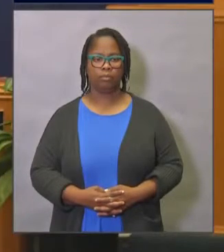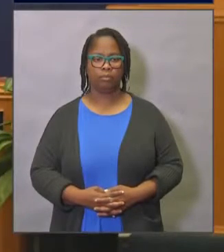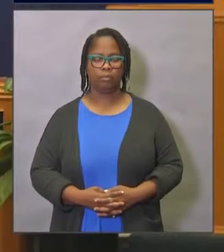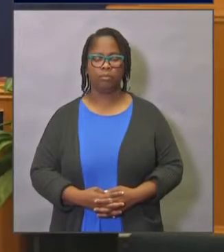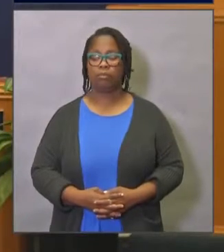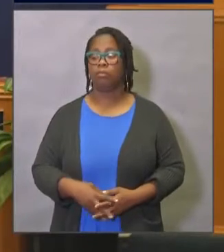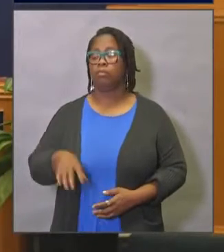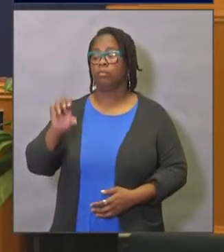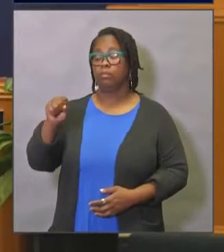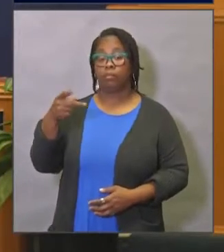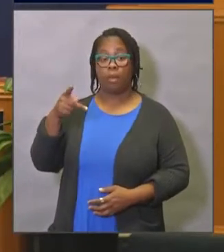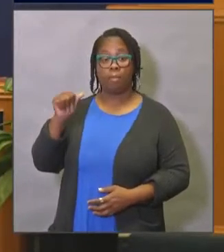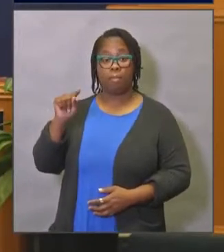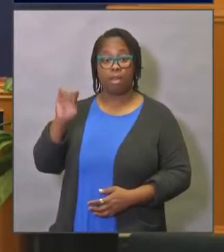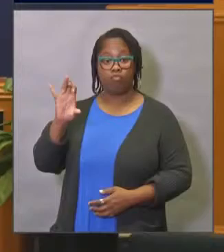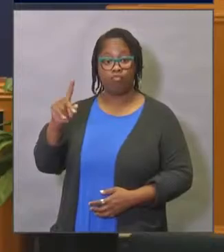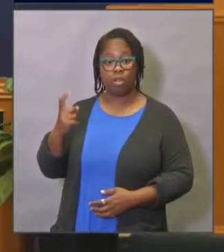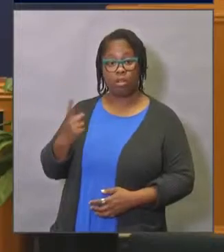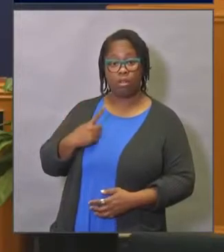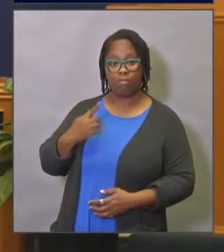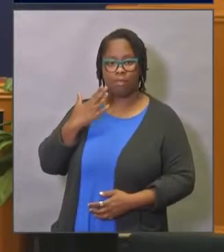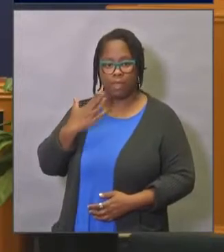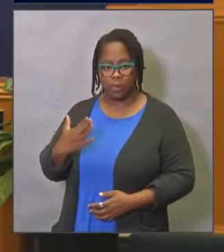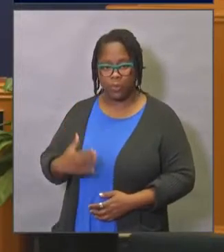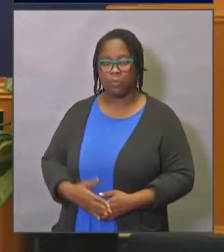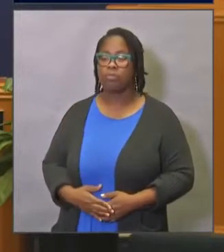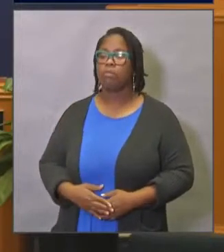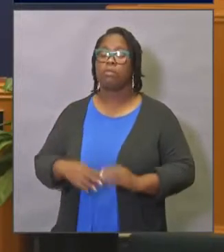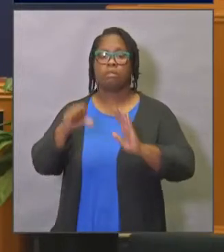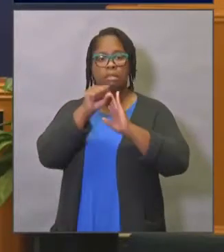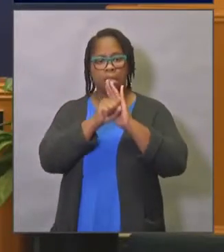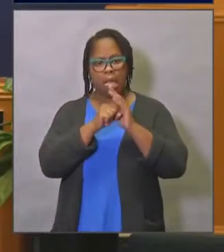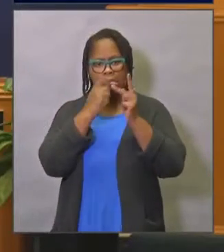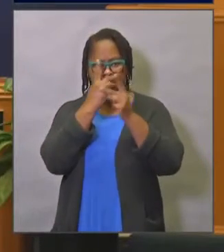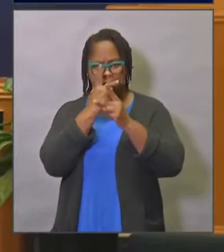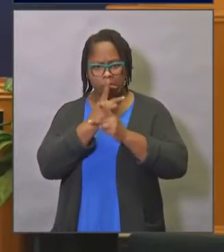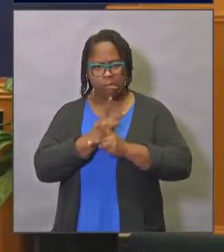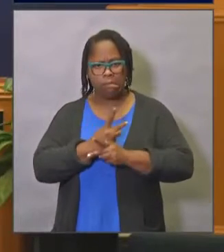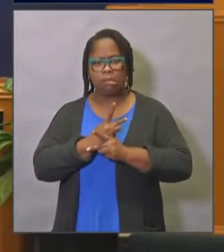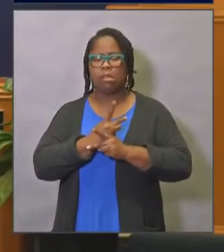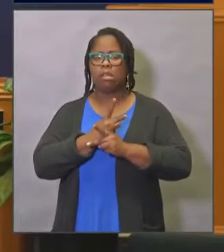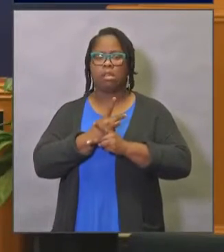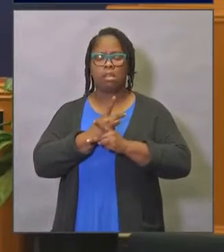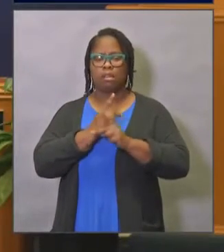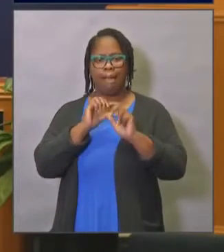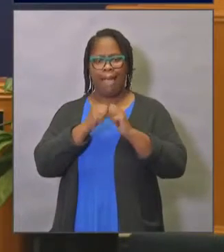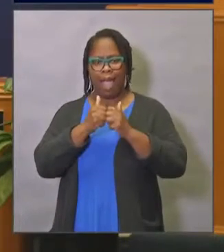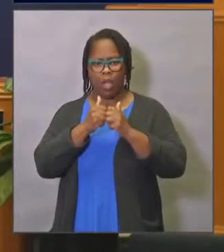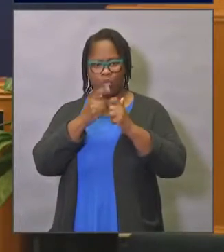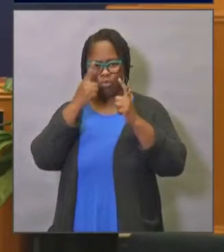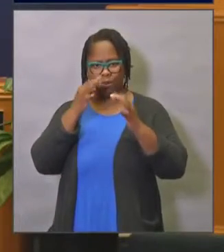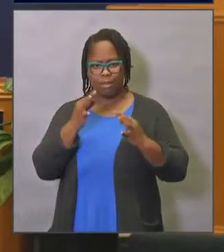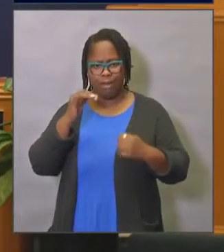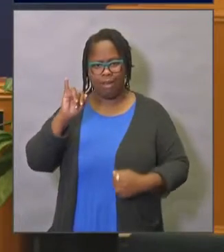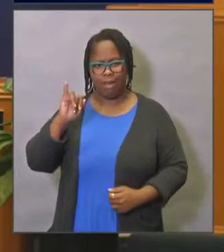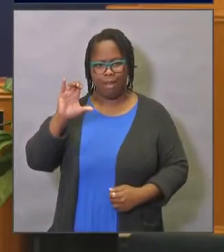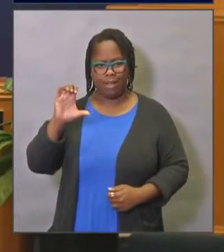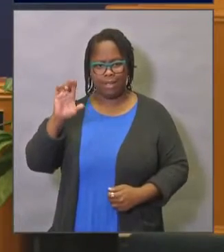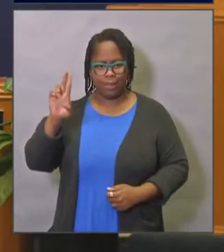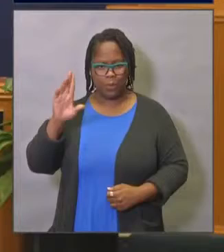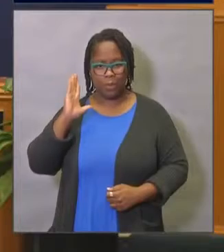Yeah, thanks, Patrick. The calculation that the state is using to determine the ICU